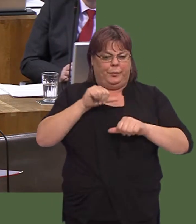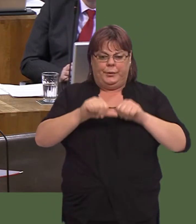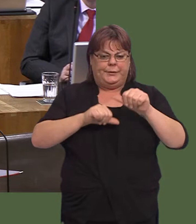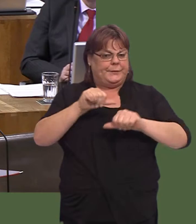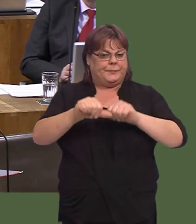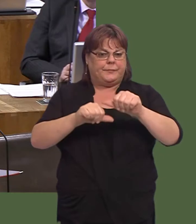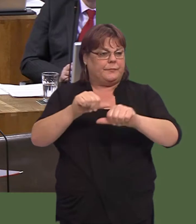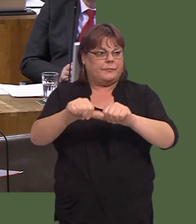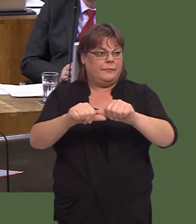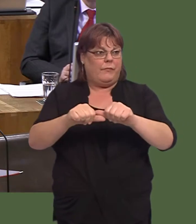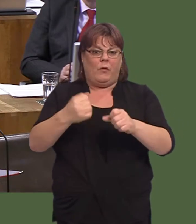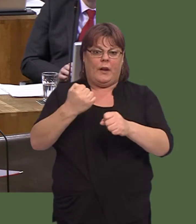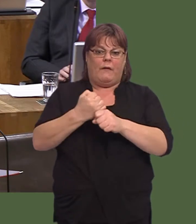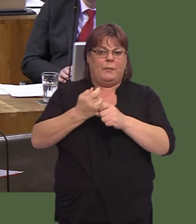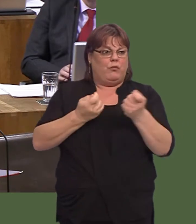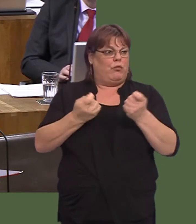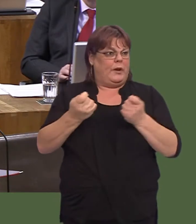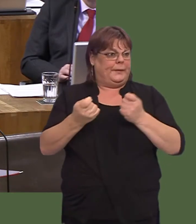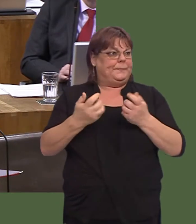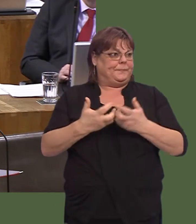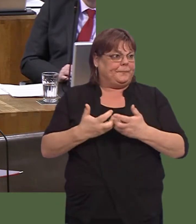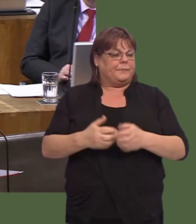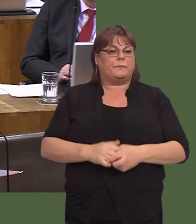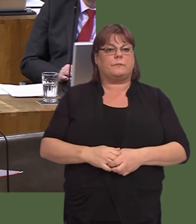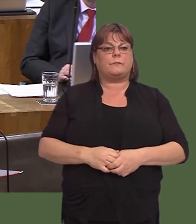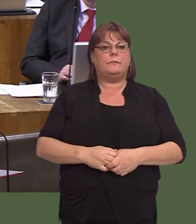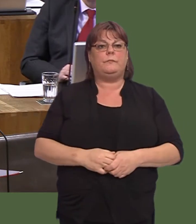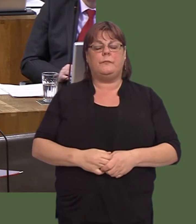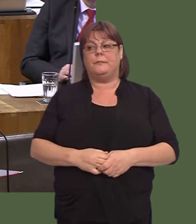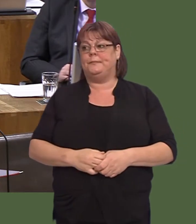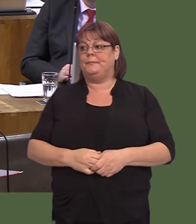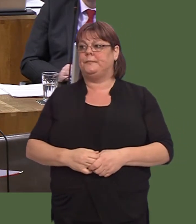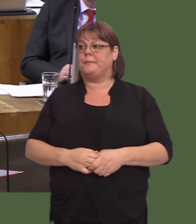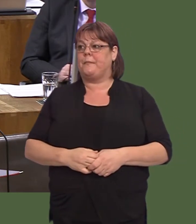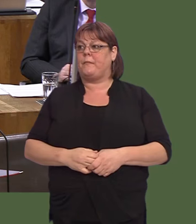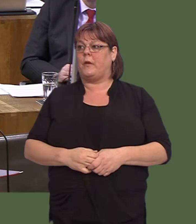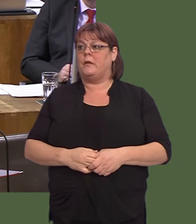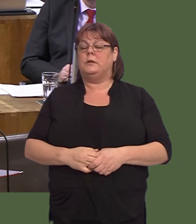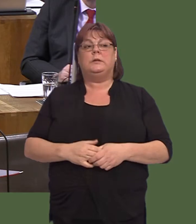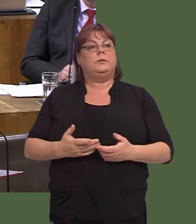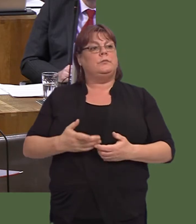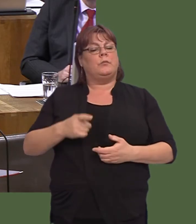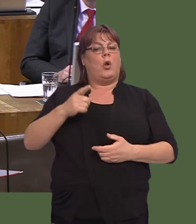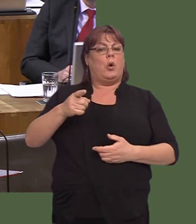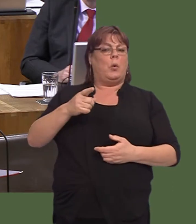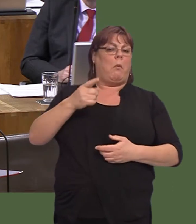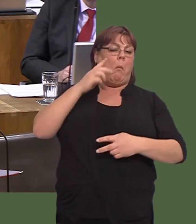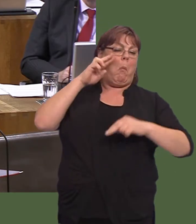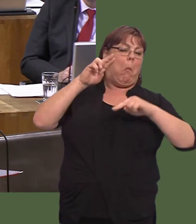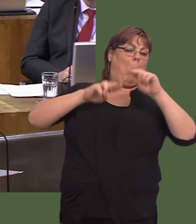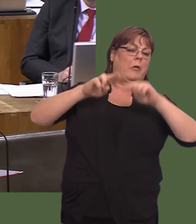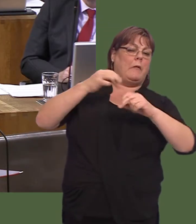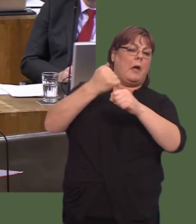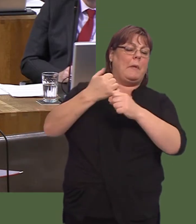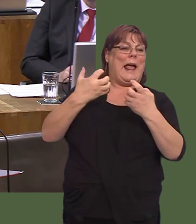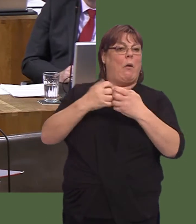way a government is run. And how do you judge a government by their